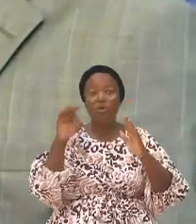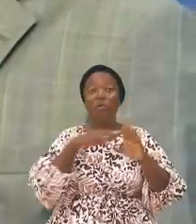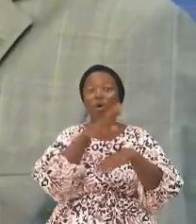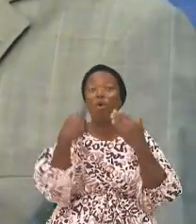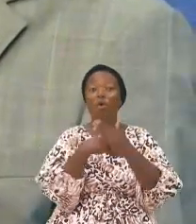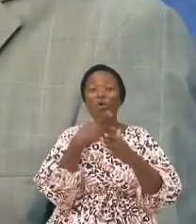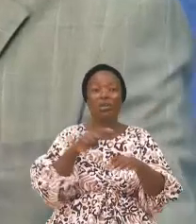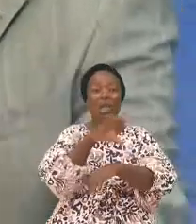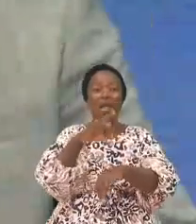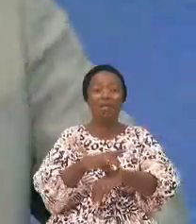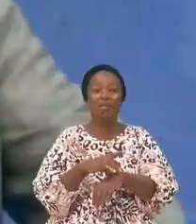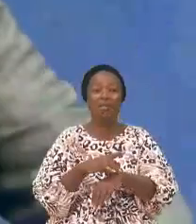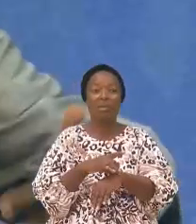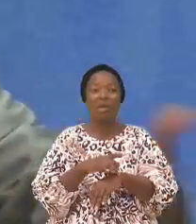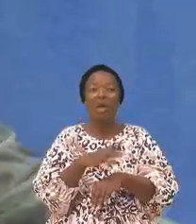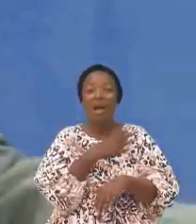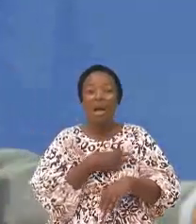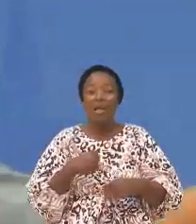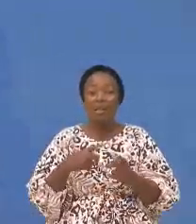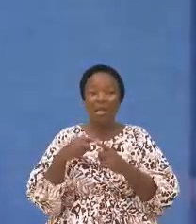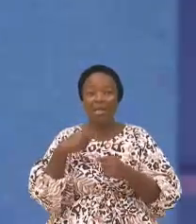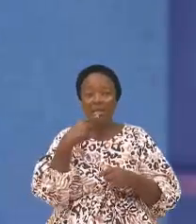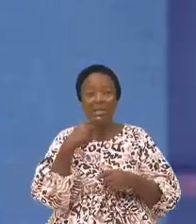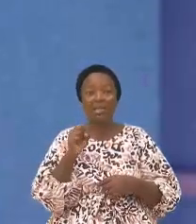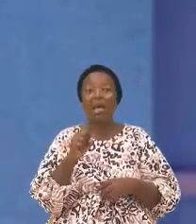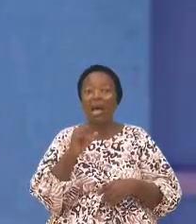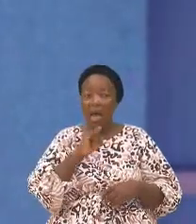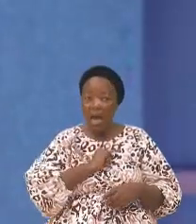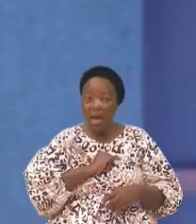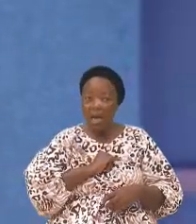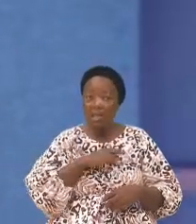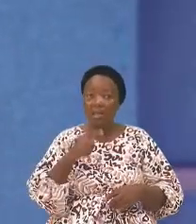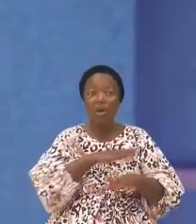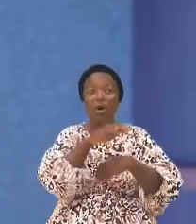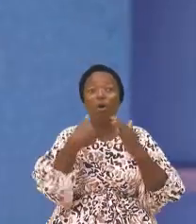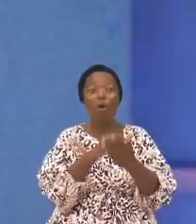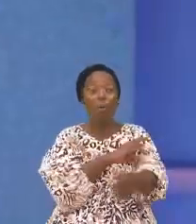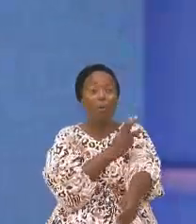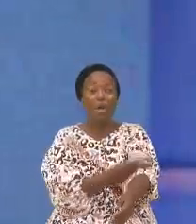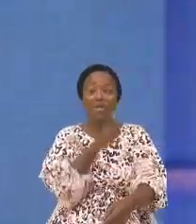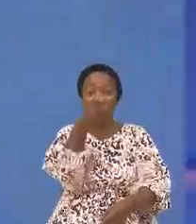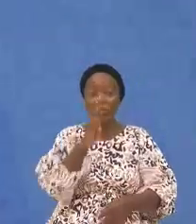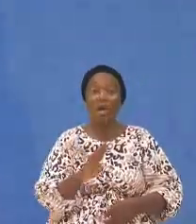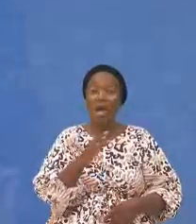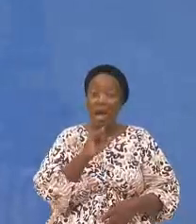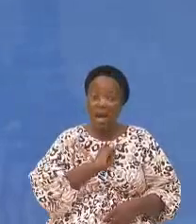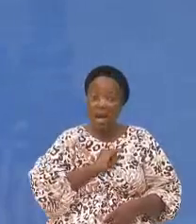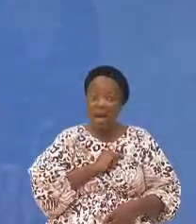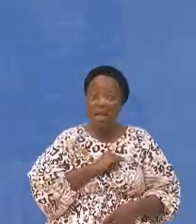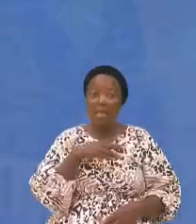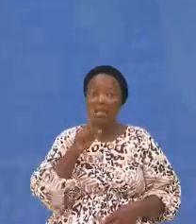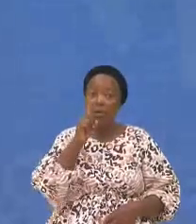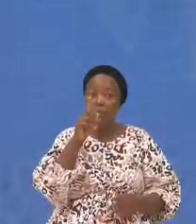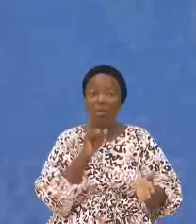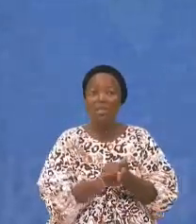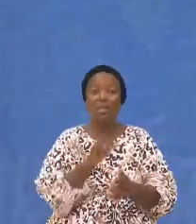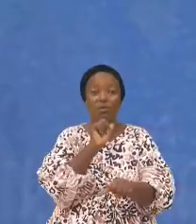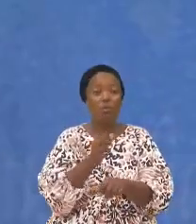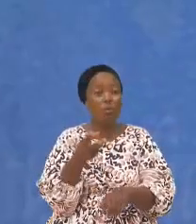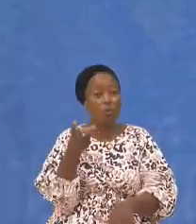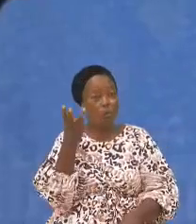heaven and the attention of the whole earth. And he says, I, the